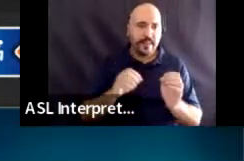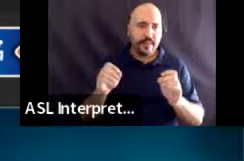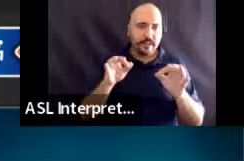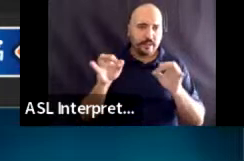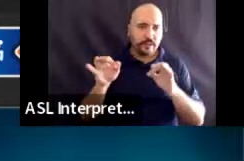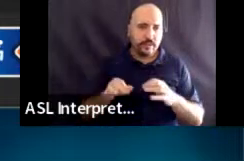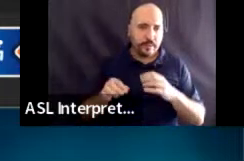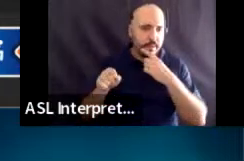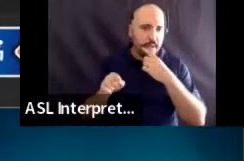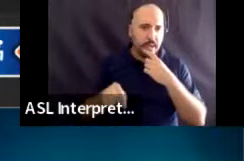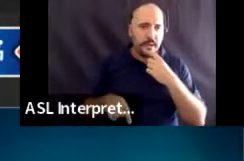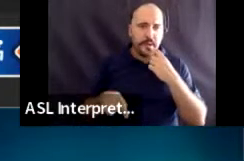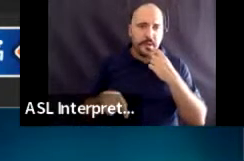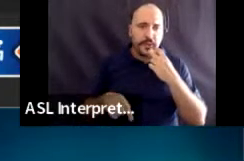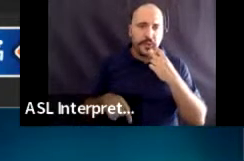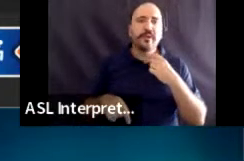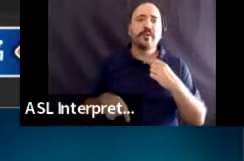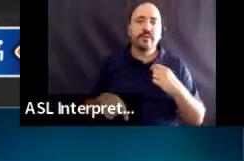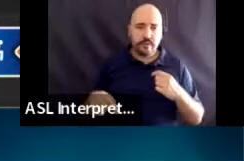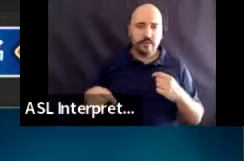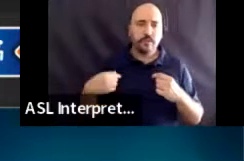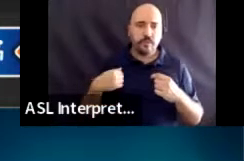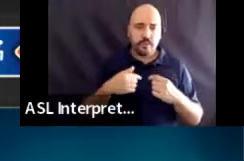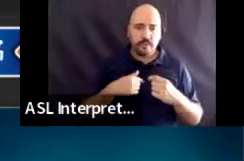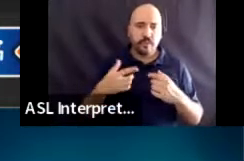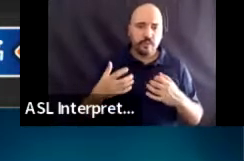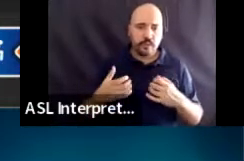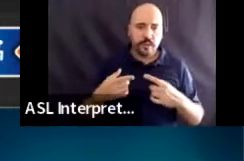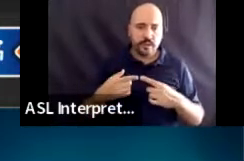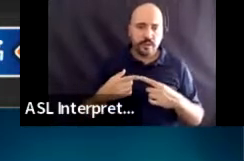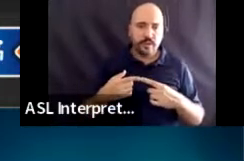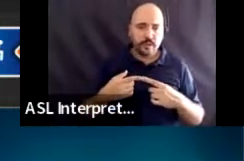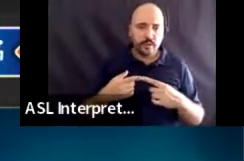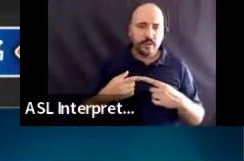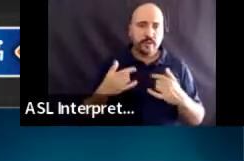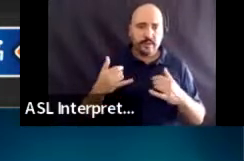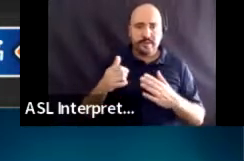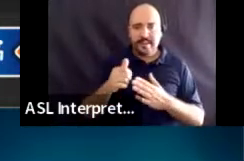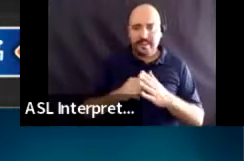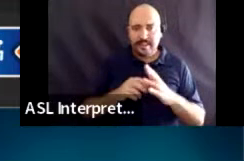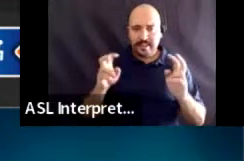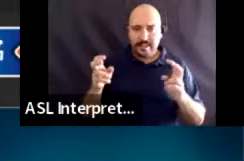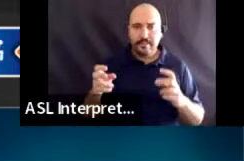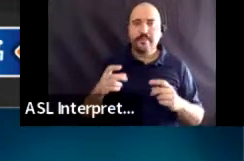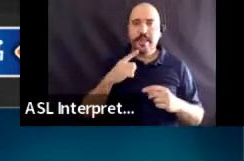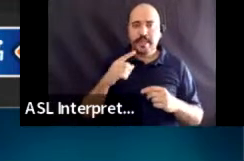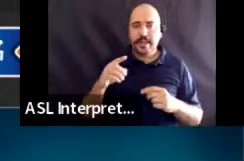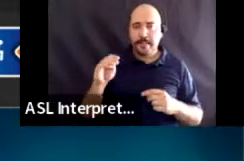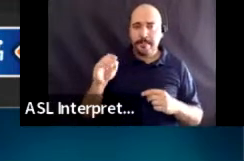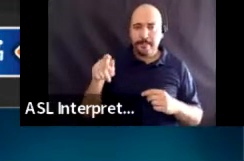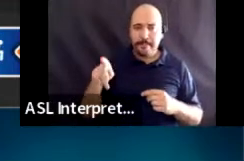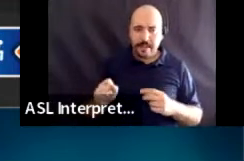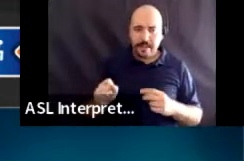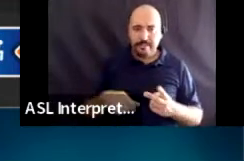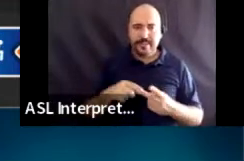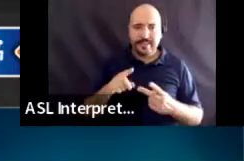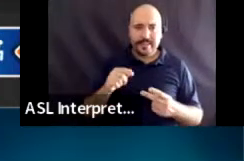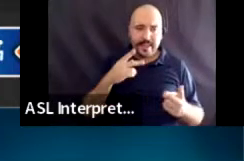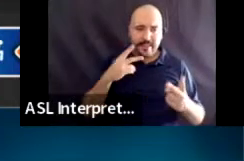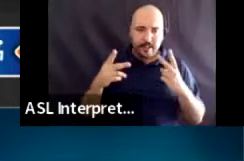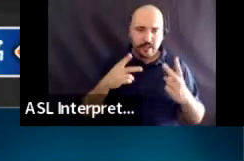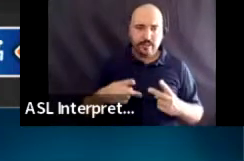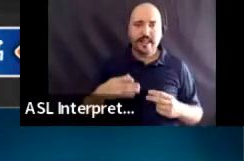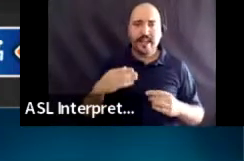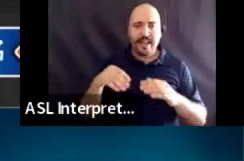here. So we want to, so today's topic is maps, data visualizations, and